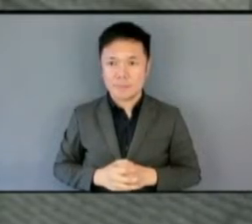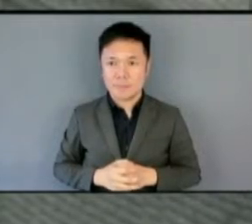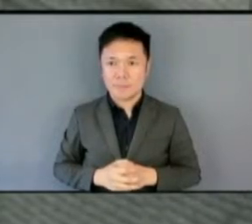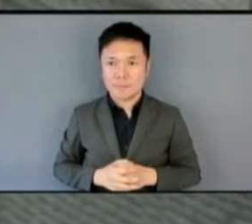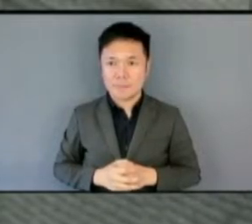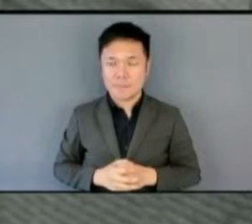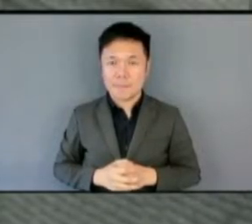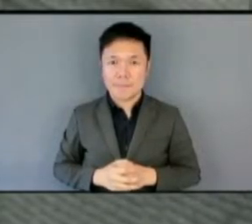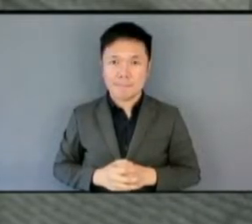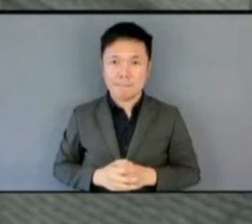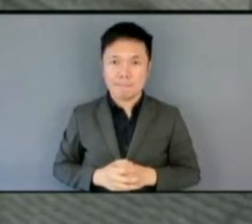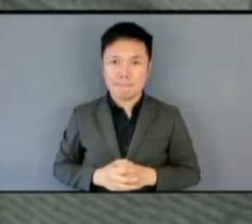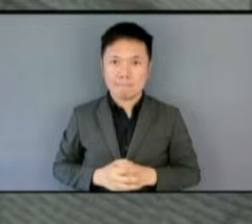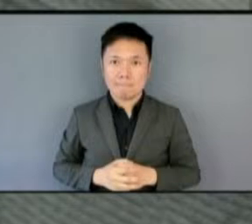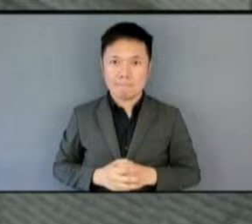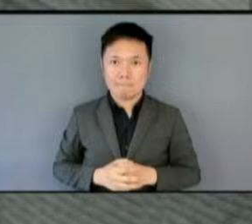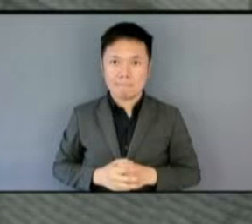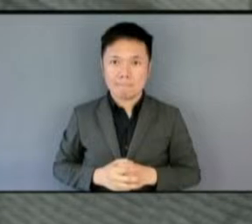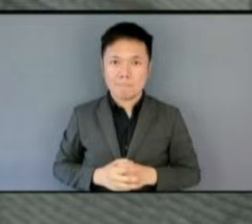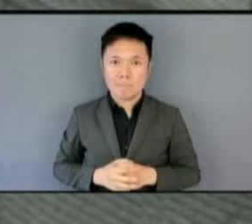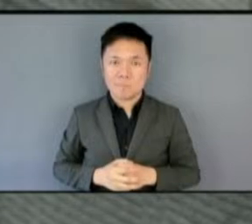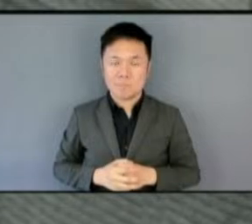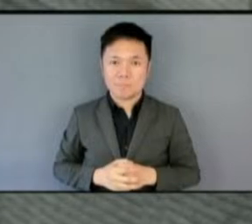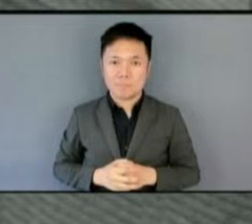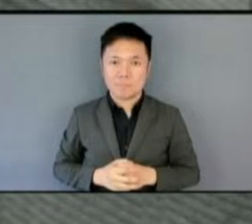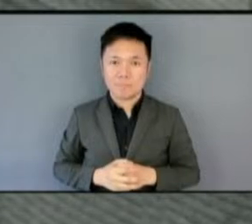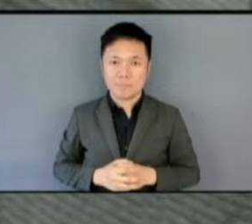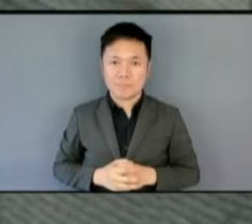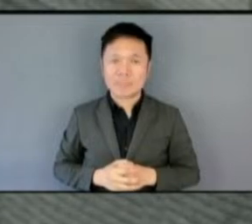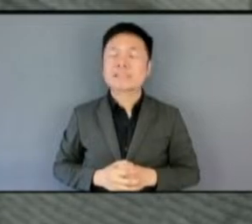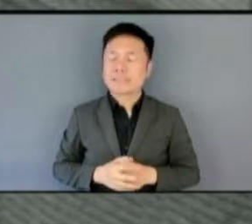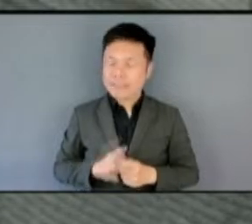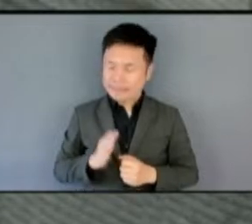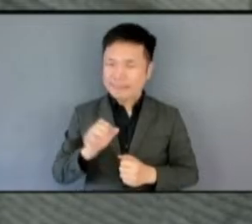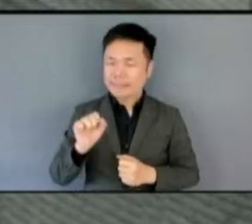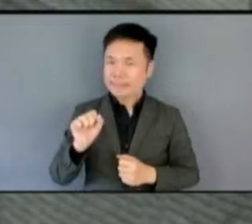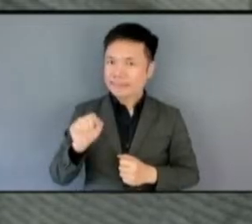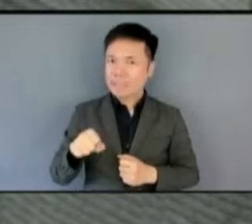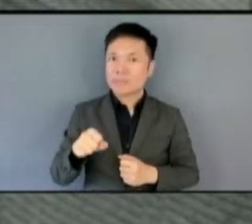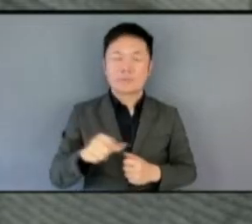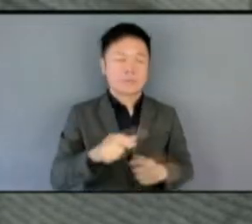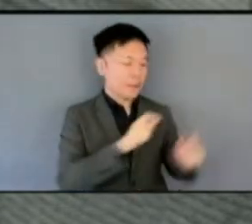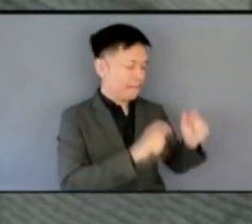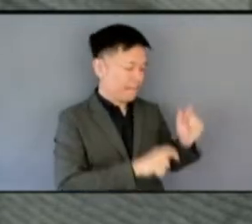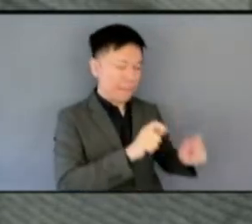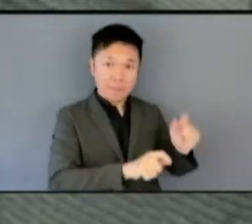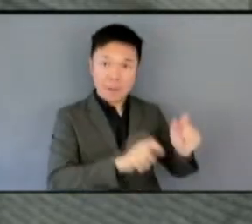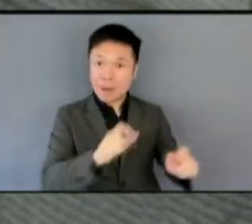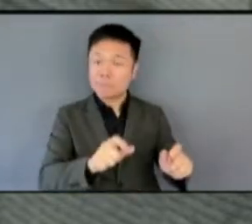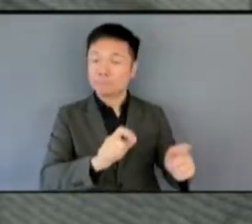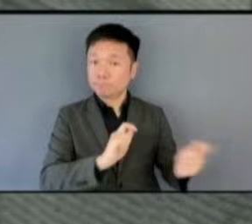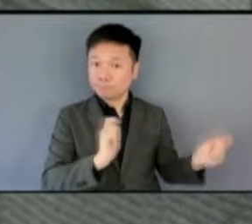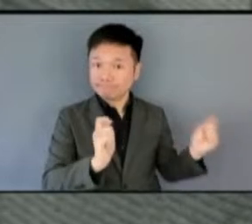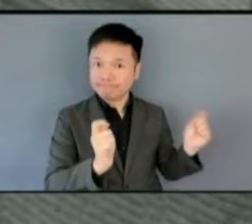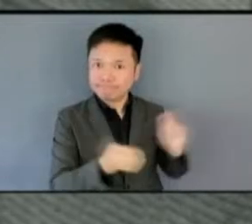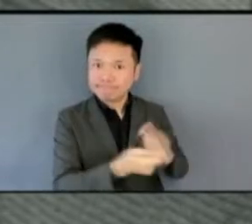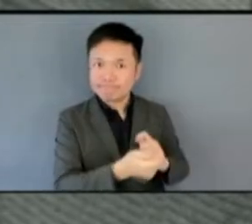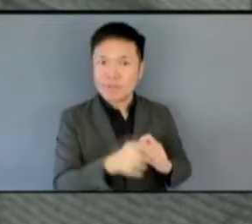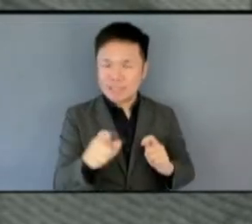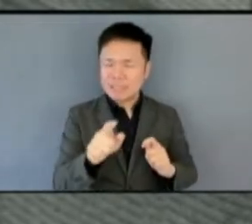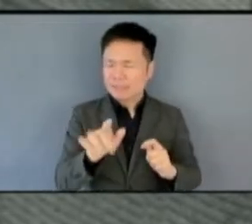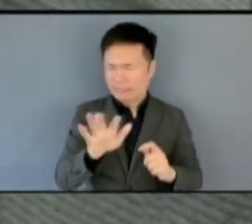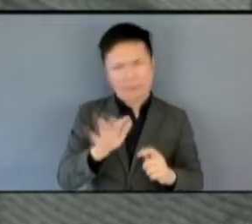I think demographic shifts is really important, and it gives, it